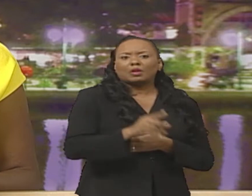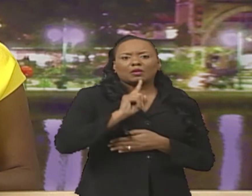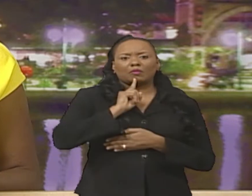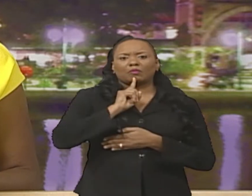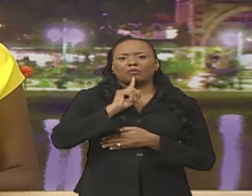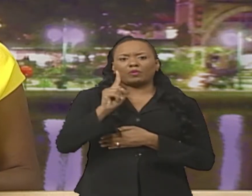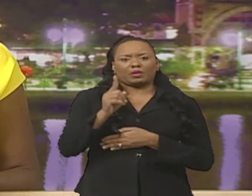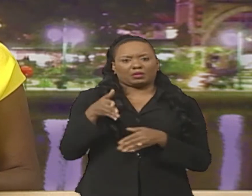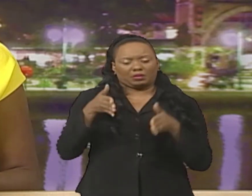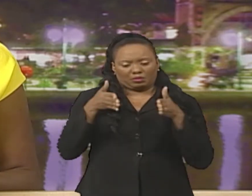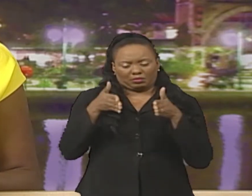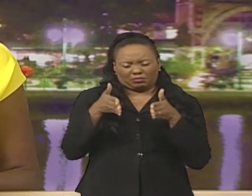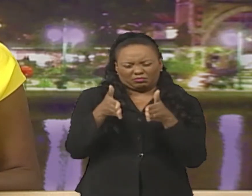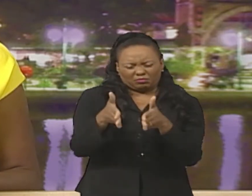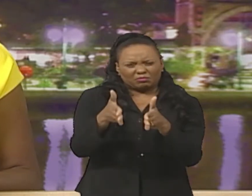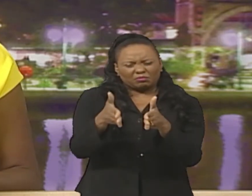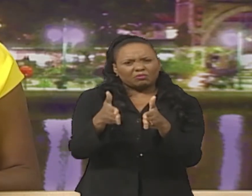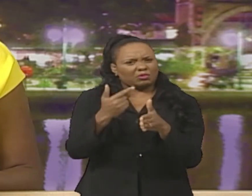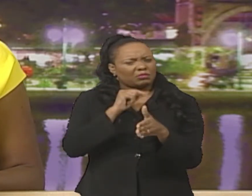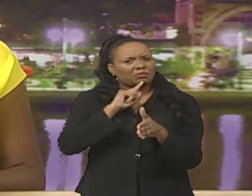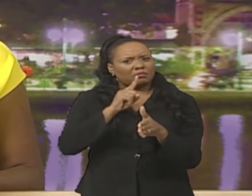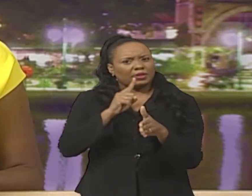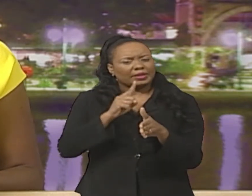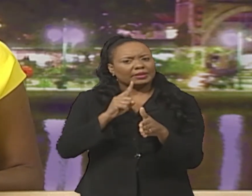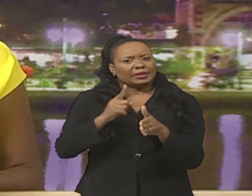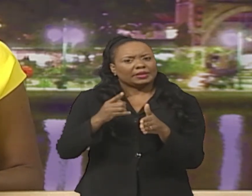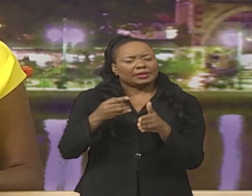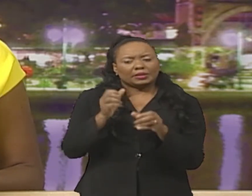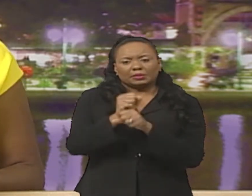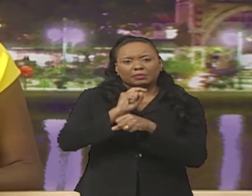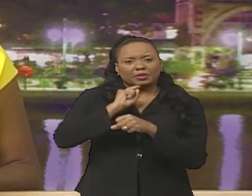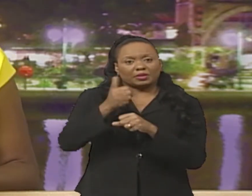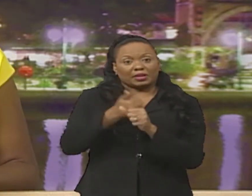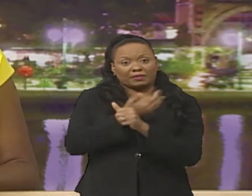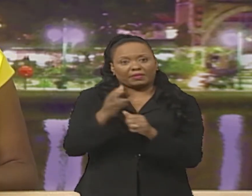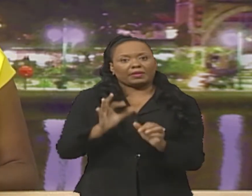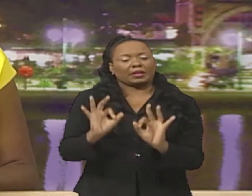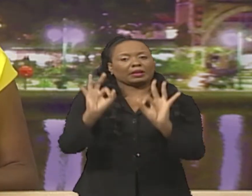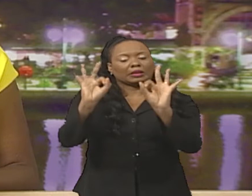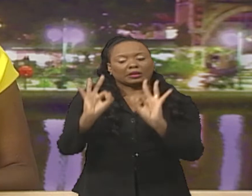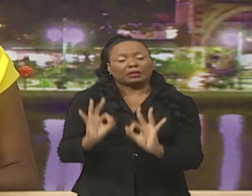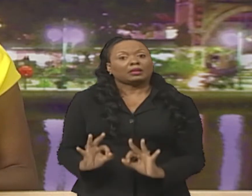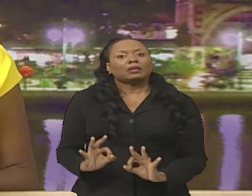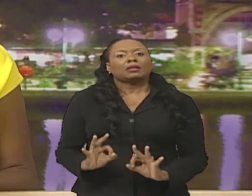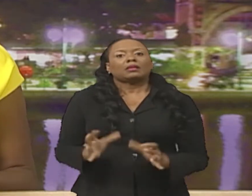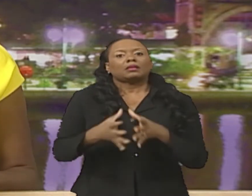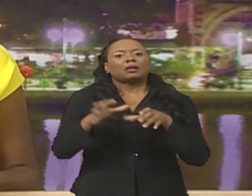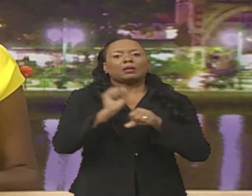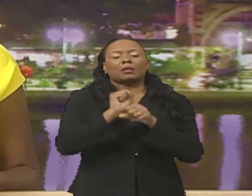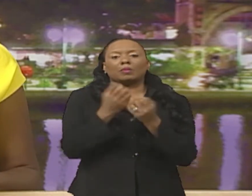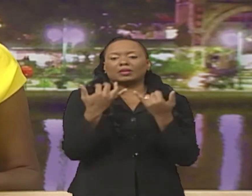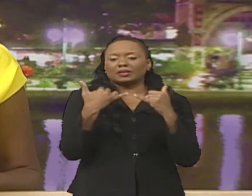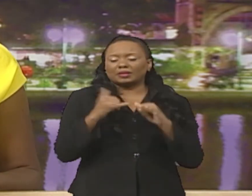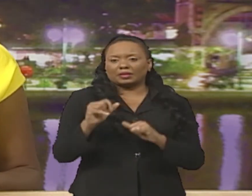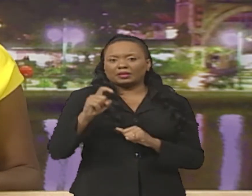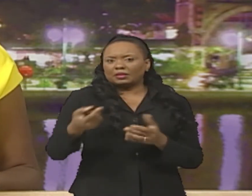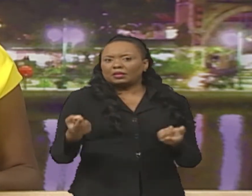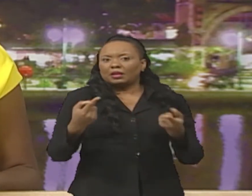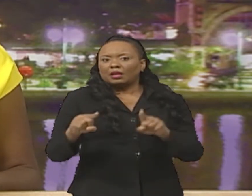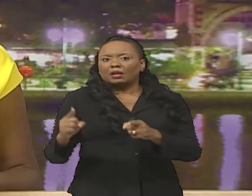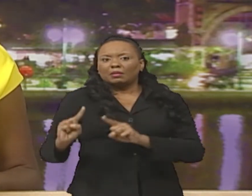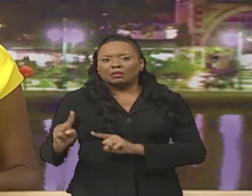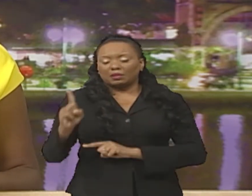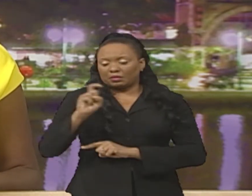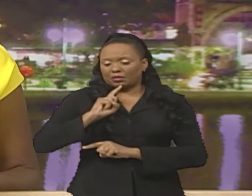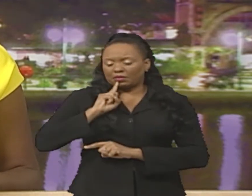length and breadth of the road, end quote. Dr. Duguid indicated that there is still a lot of work to be done and an evaluation